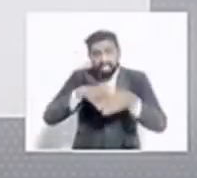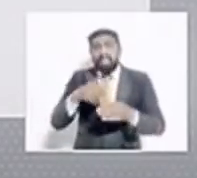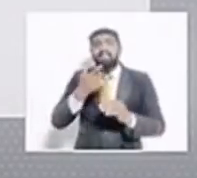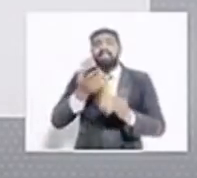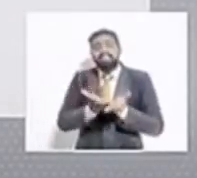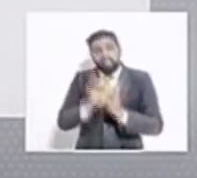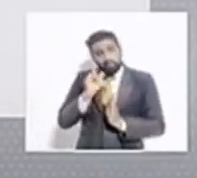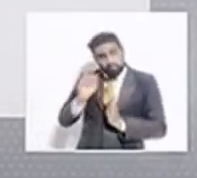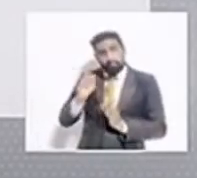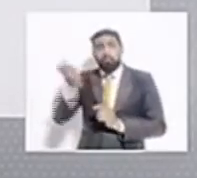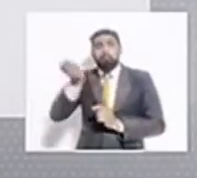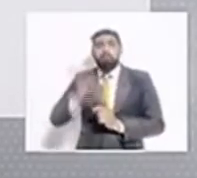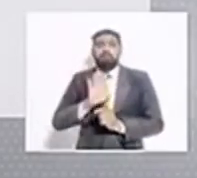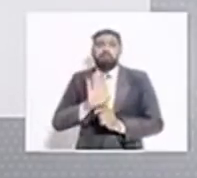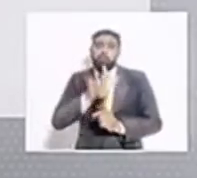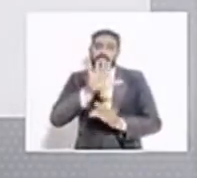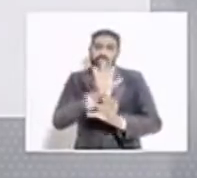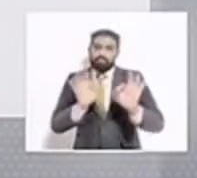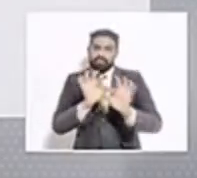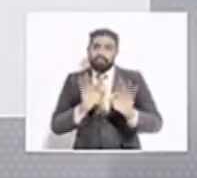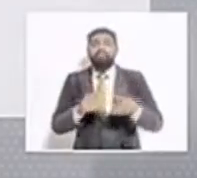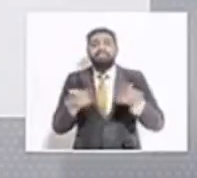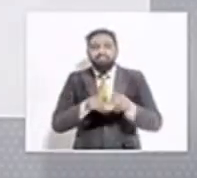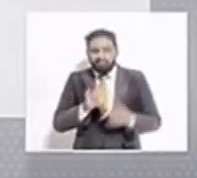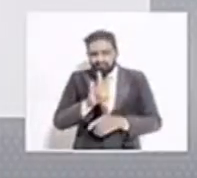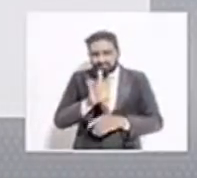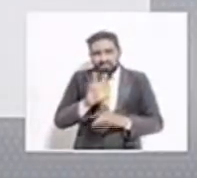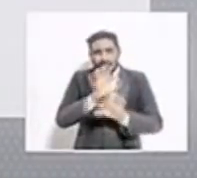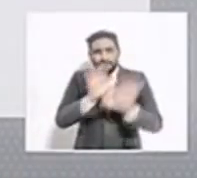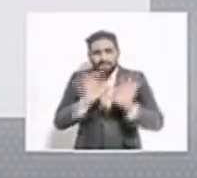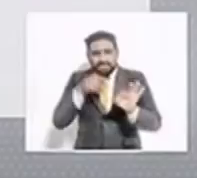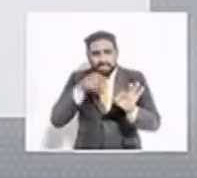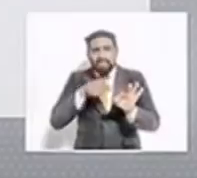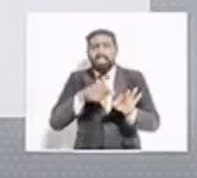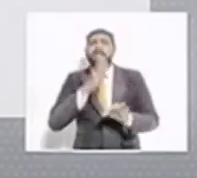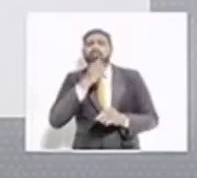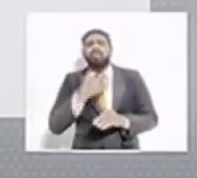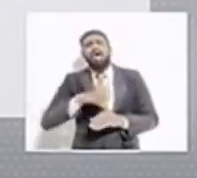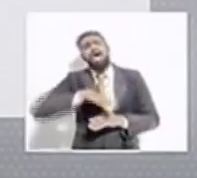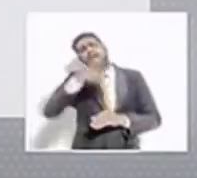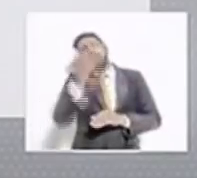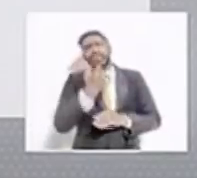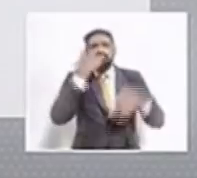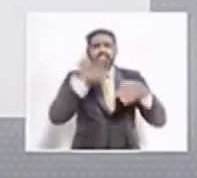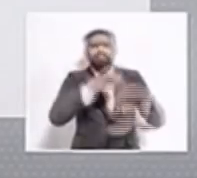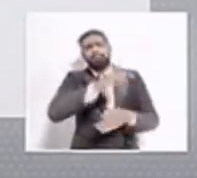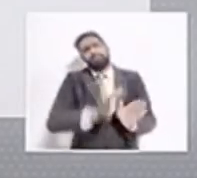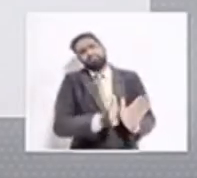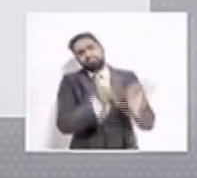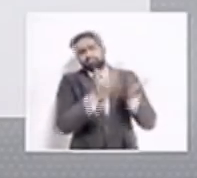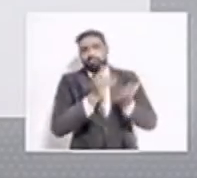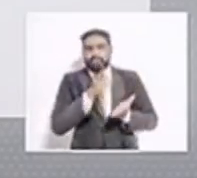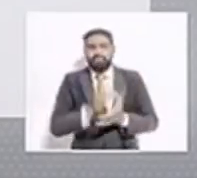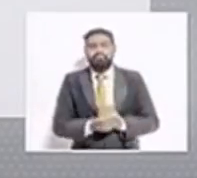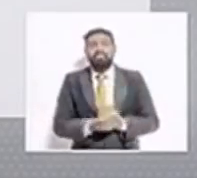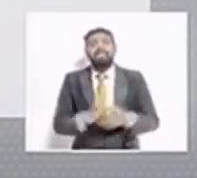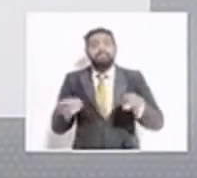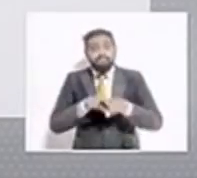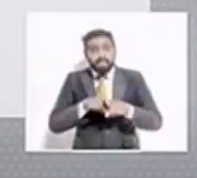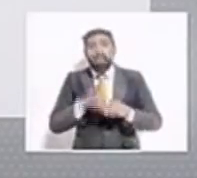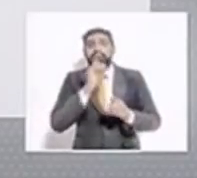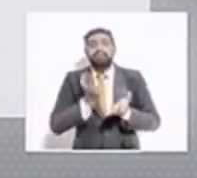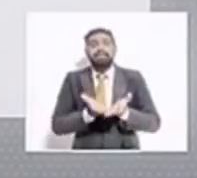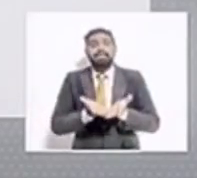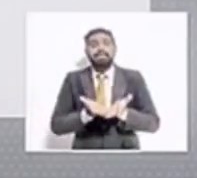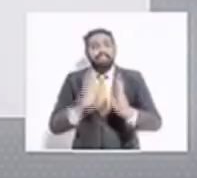25% of the credit line can be used to purchase fuel from a third party. Meanwhile, the Indian Exim Bank has said that the time